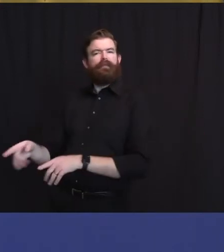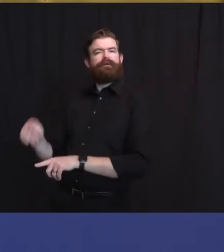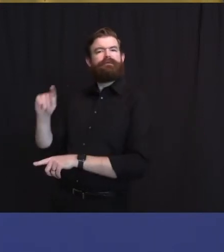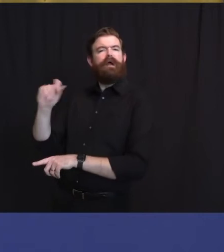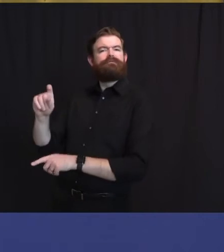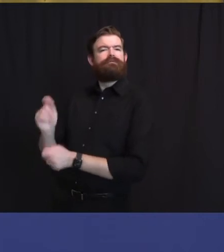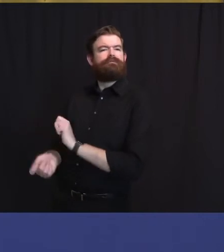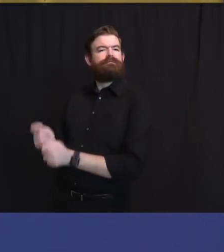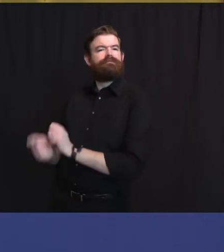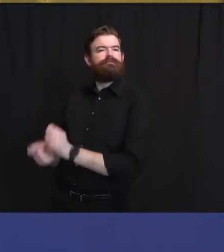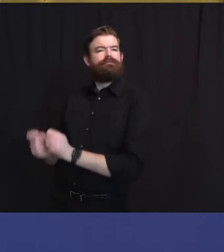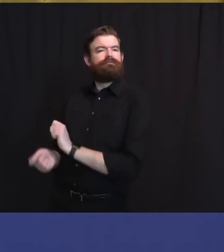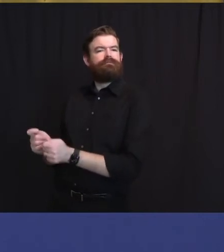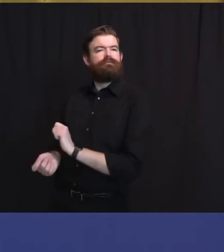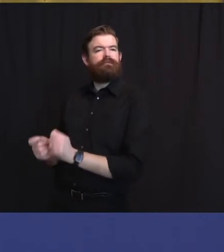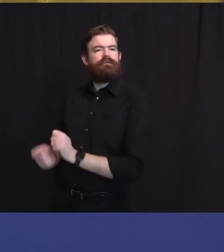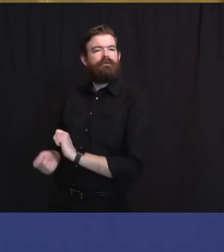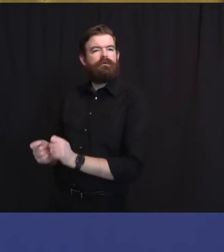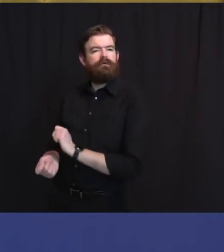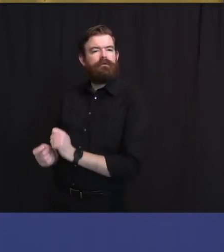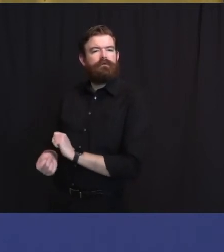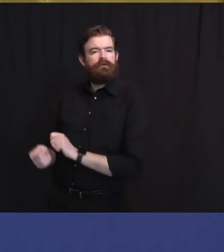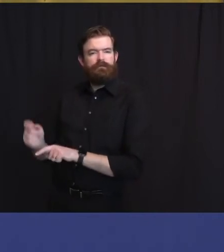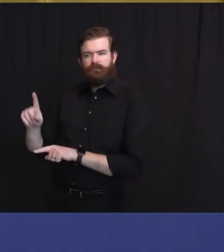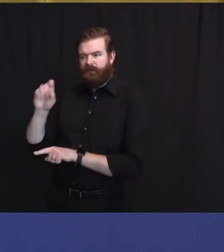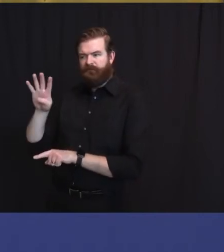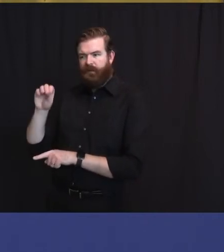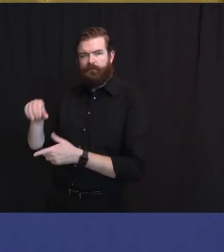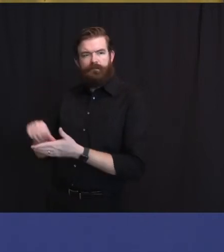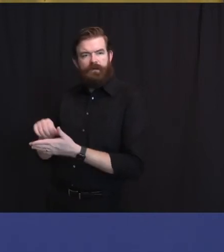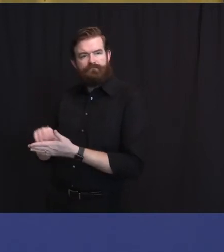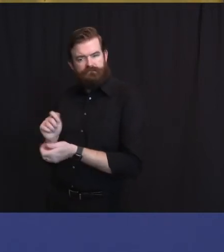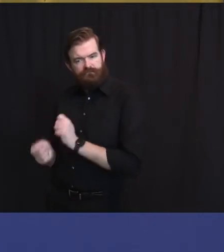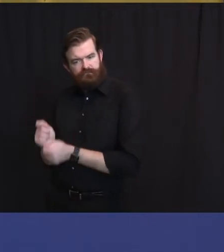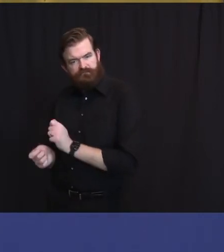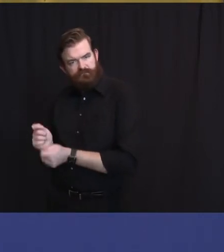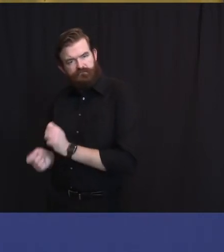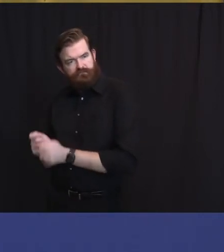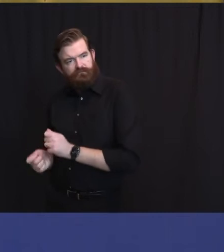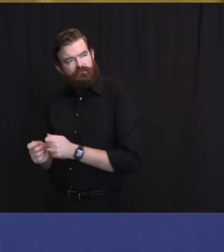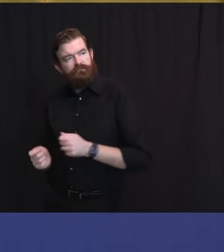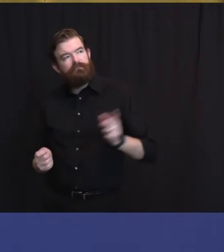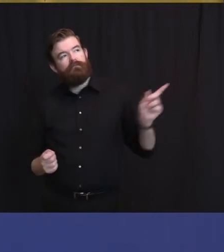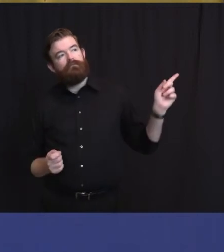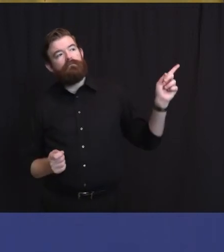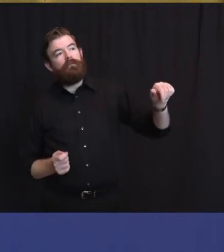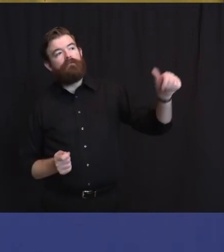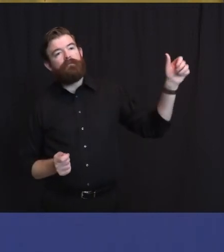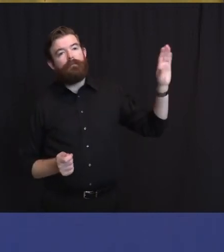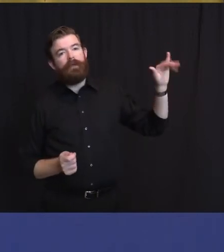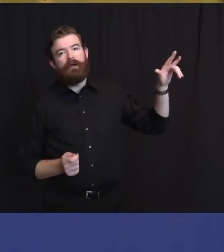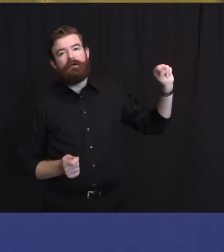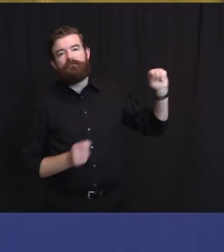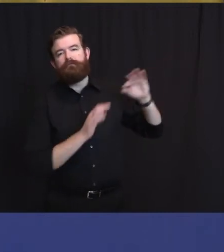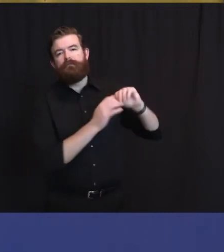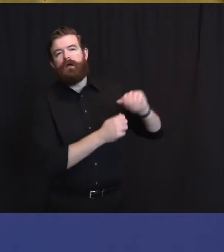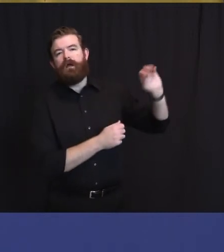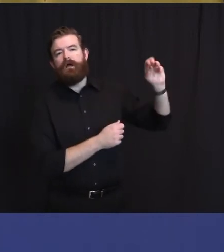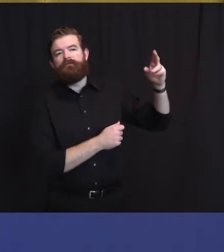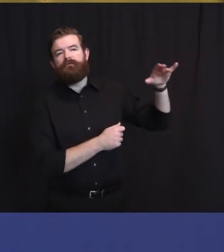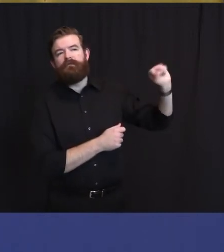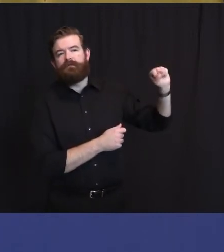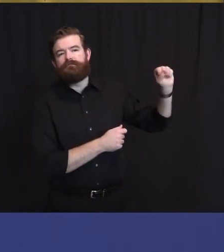of changes during a committee hearing? How is not condemning something like that anything short of a betrayal of the values in those